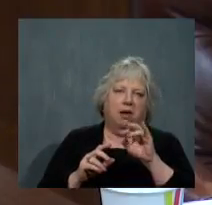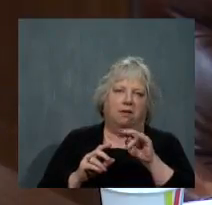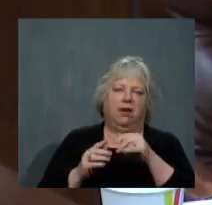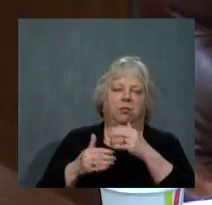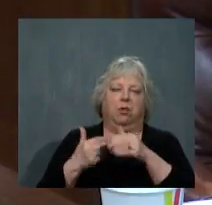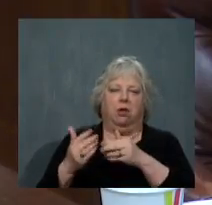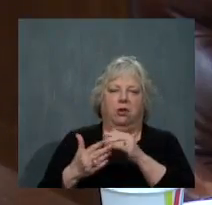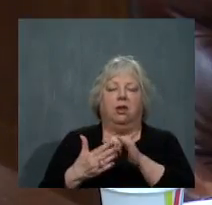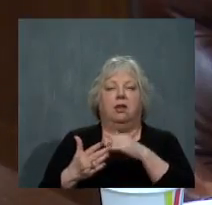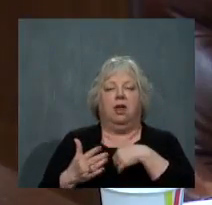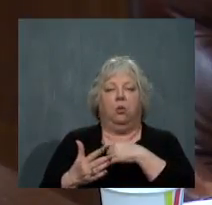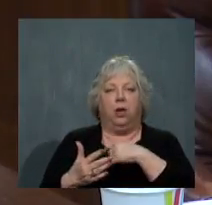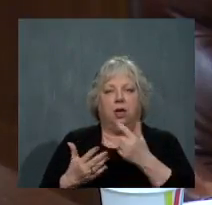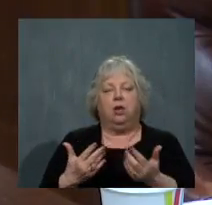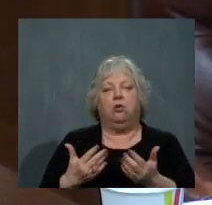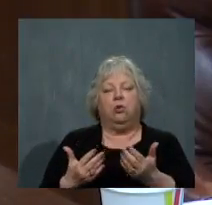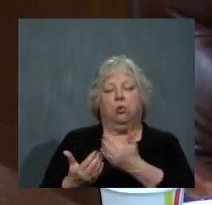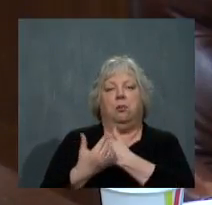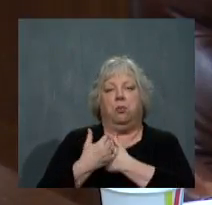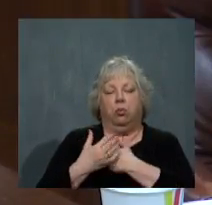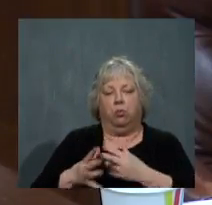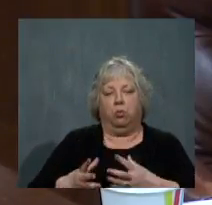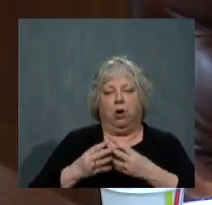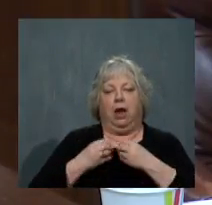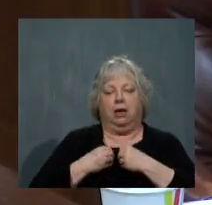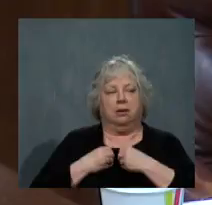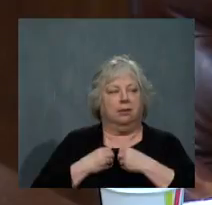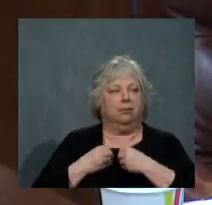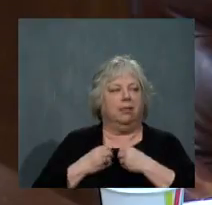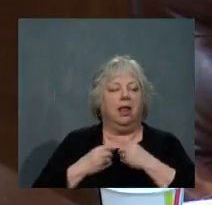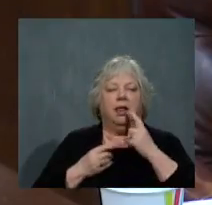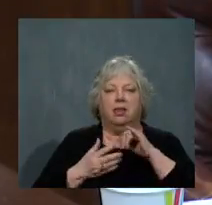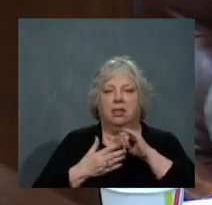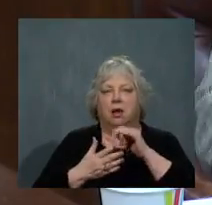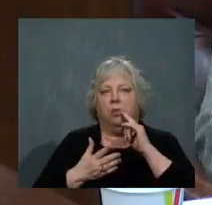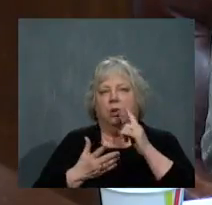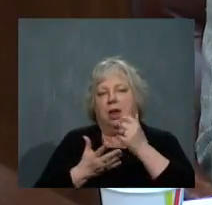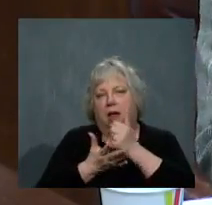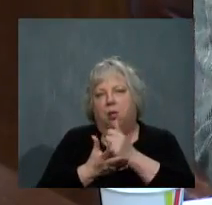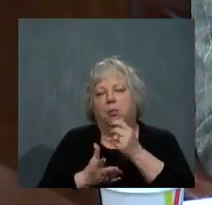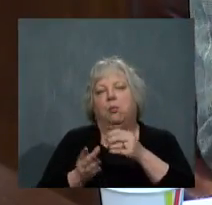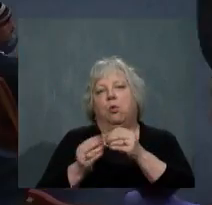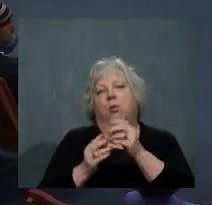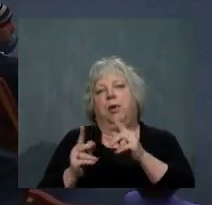we can really help a significant number of the people that are in our community.